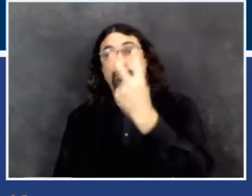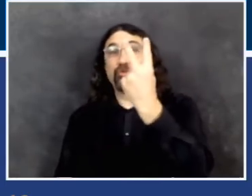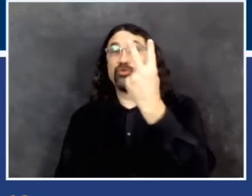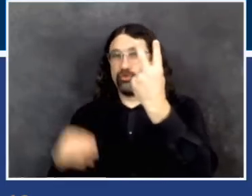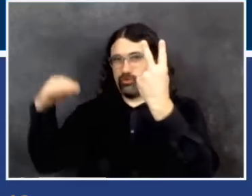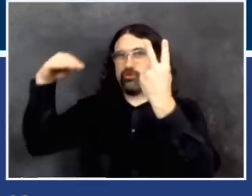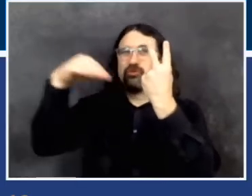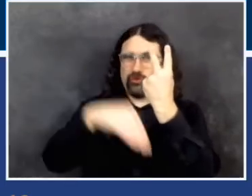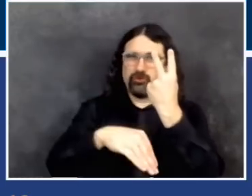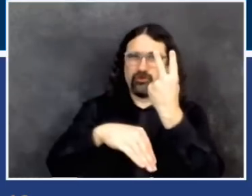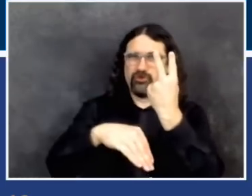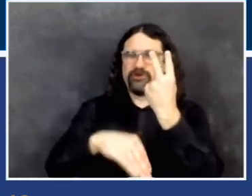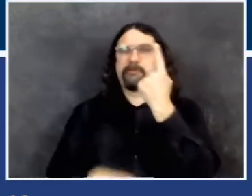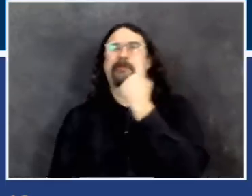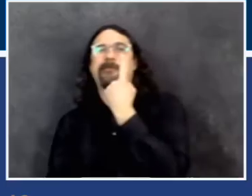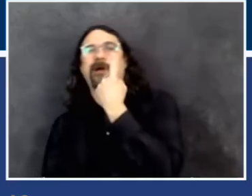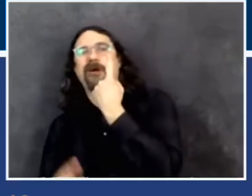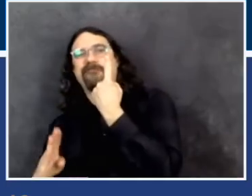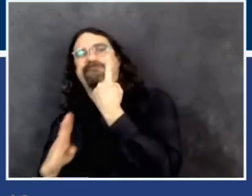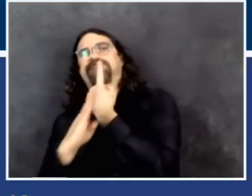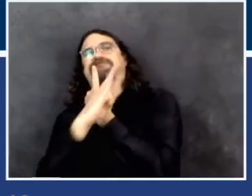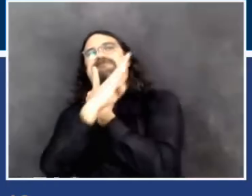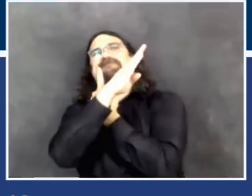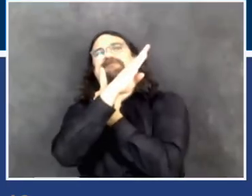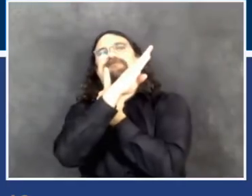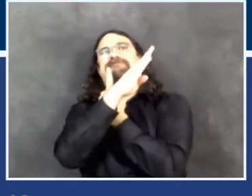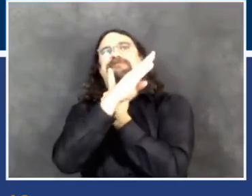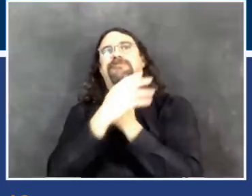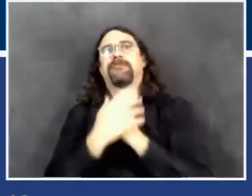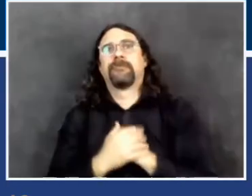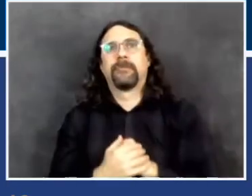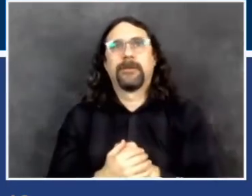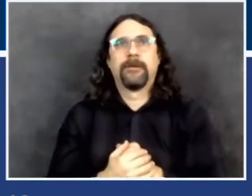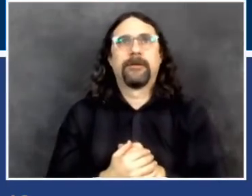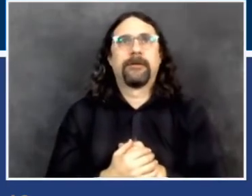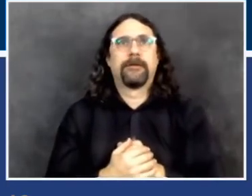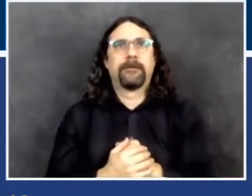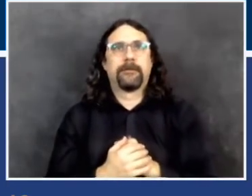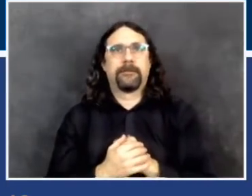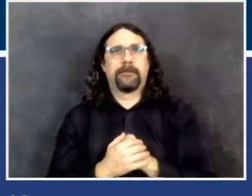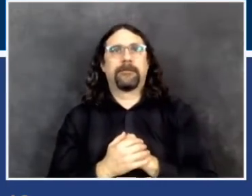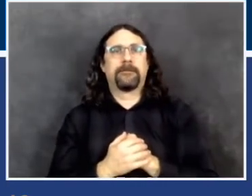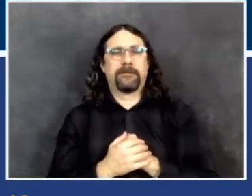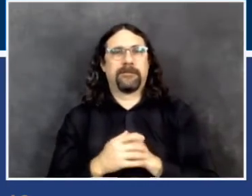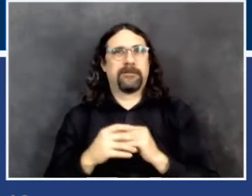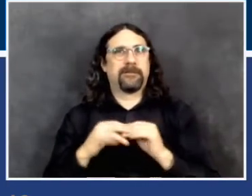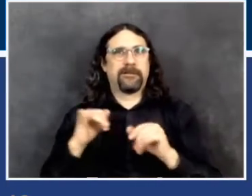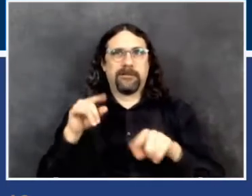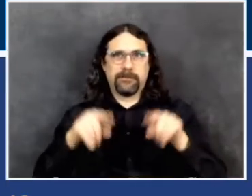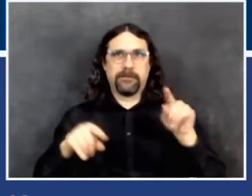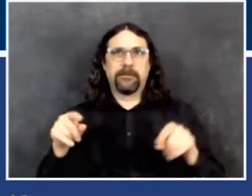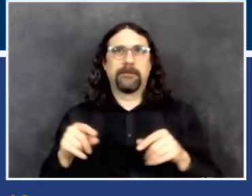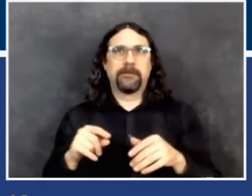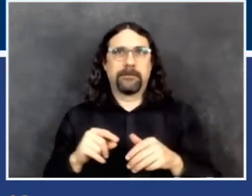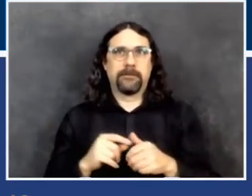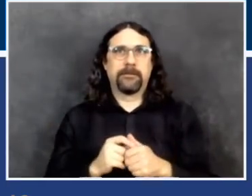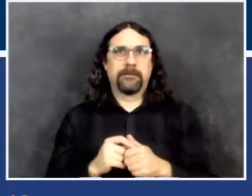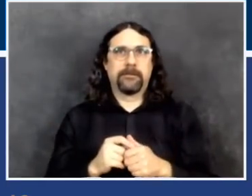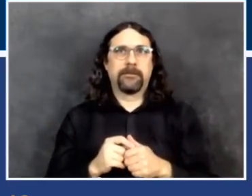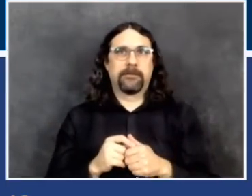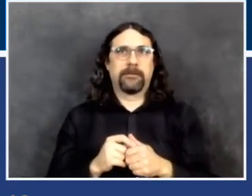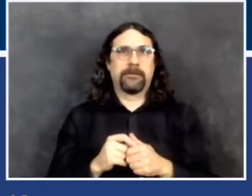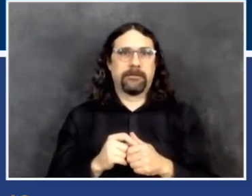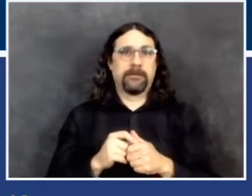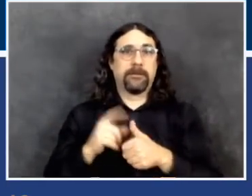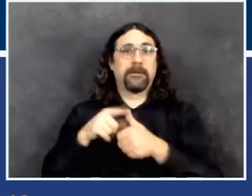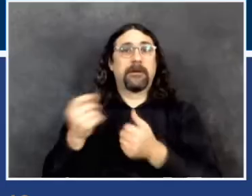result. Daily number of people admitted to the hospitals for suspected COVID, that went up from 261 to